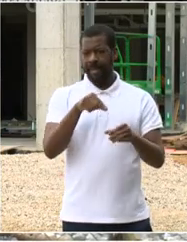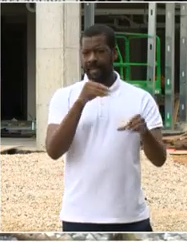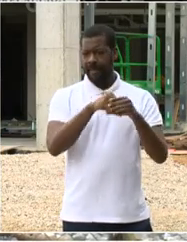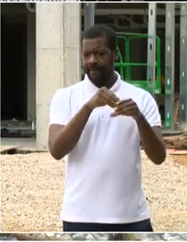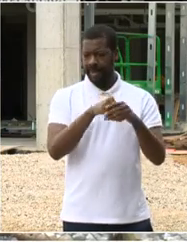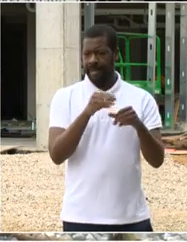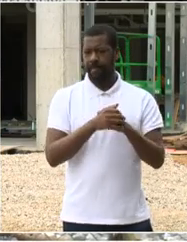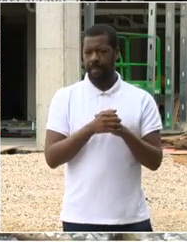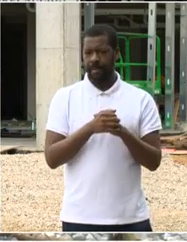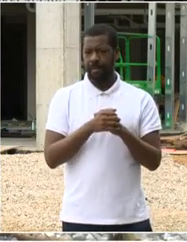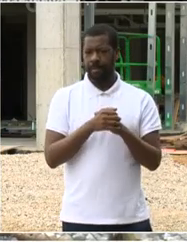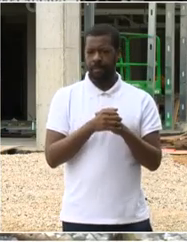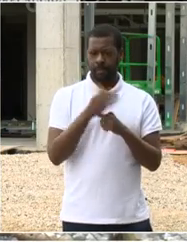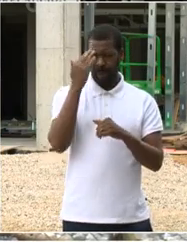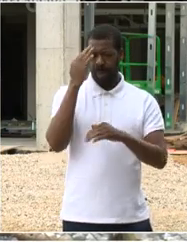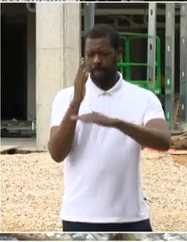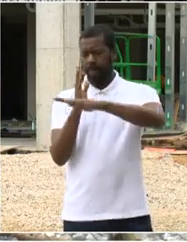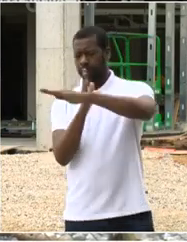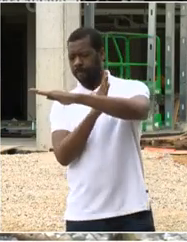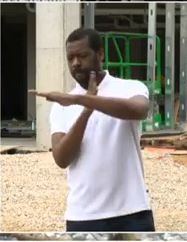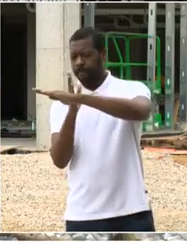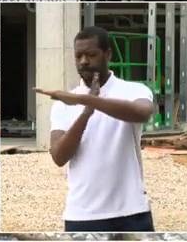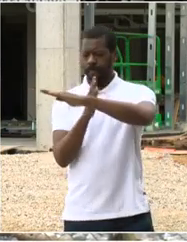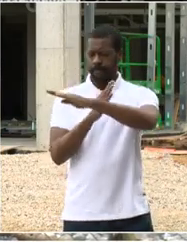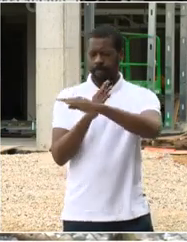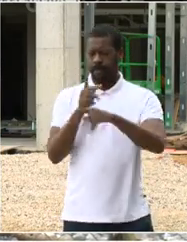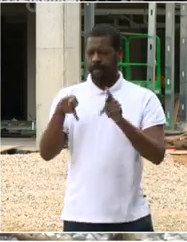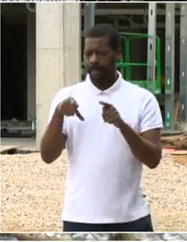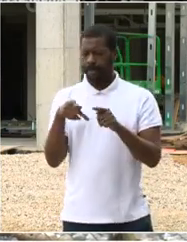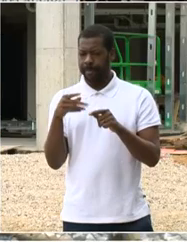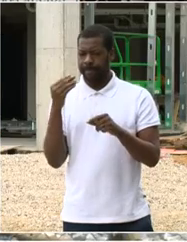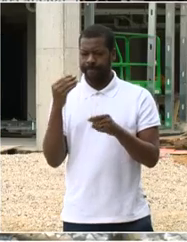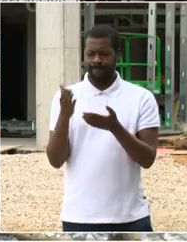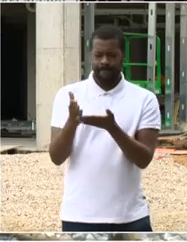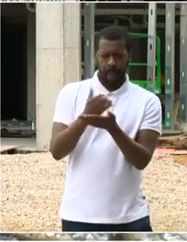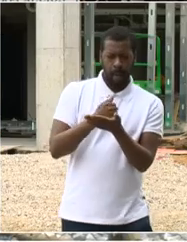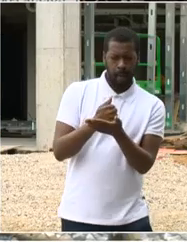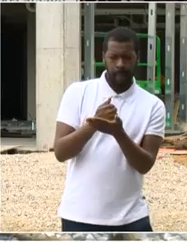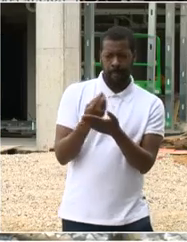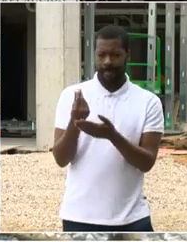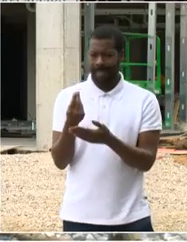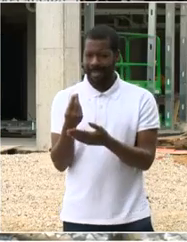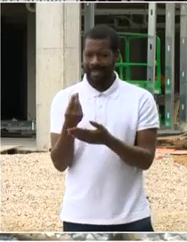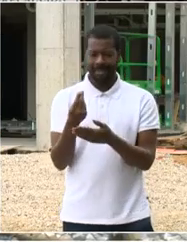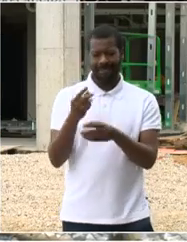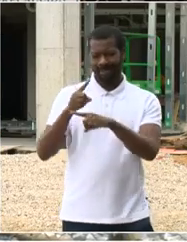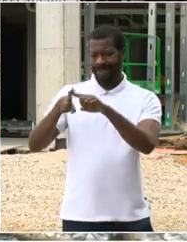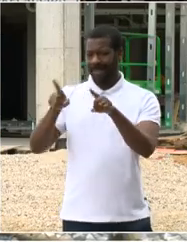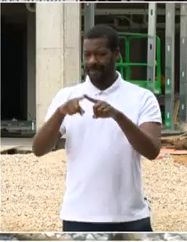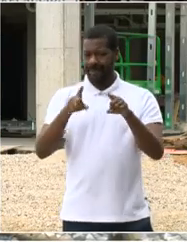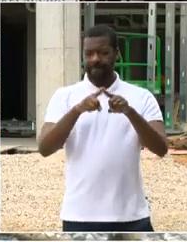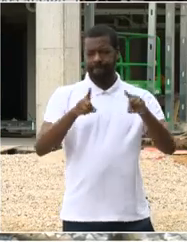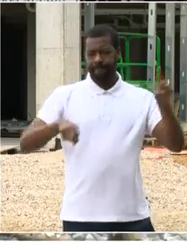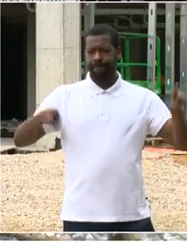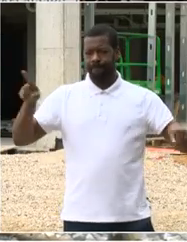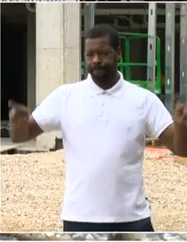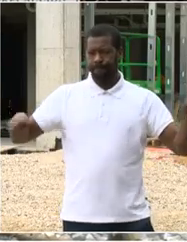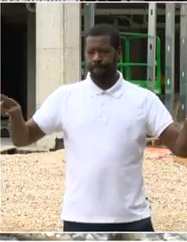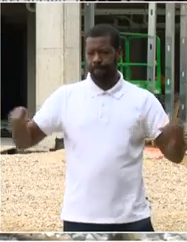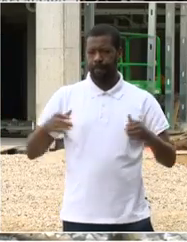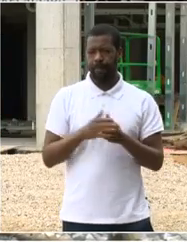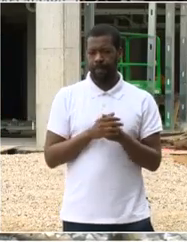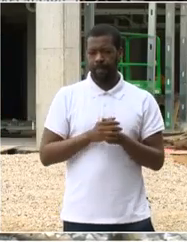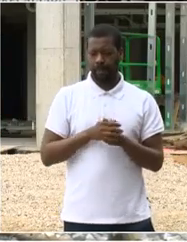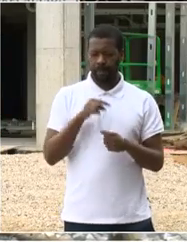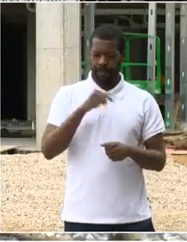especially as the median income has gone up in our city, not all affordable housing is created equally. And so my